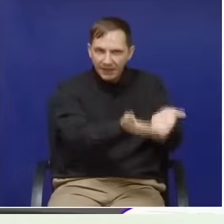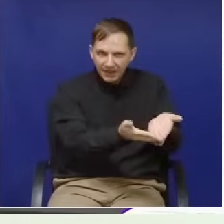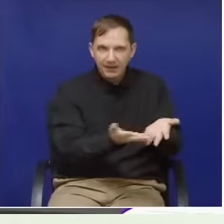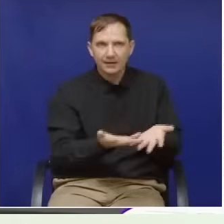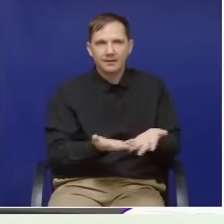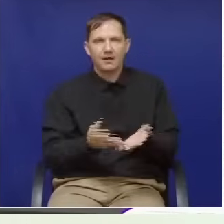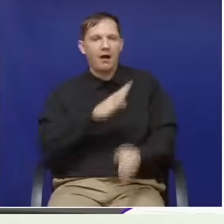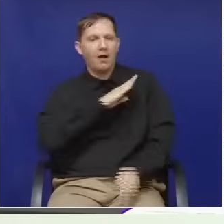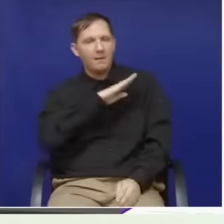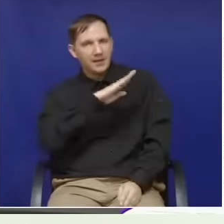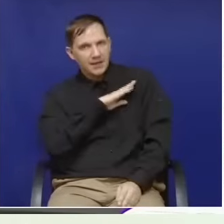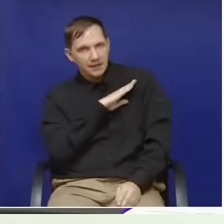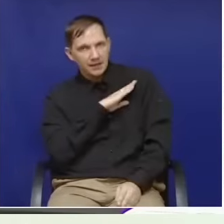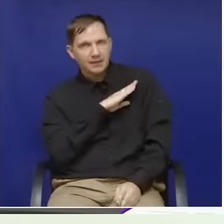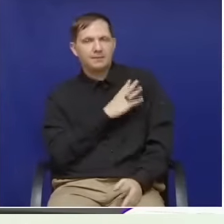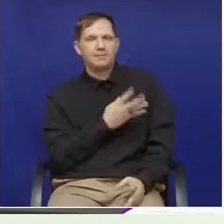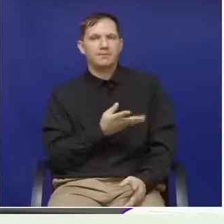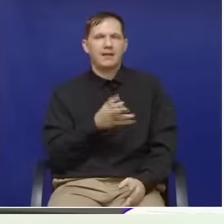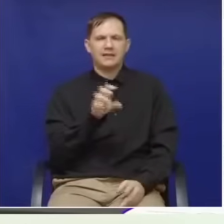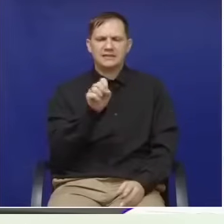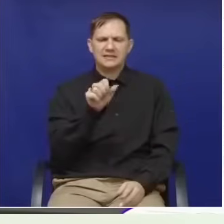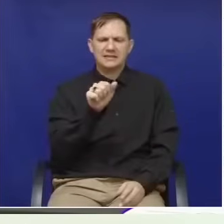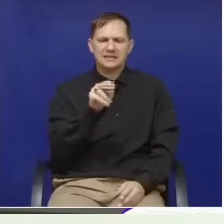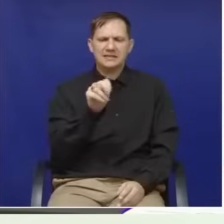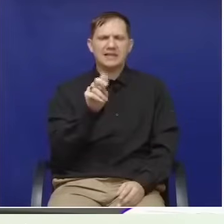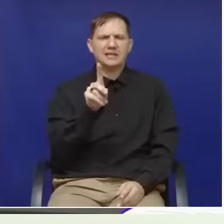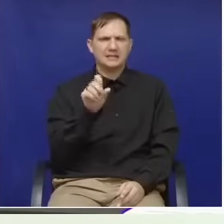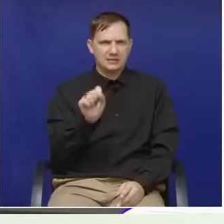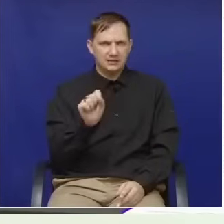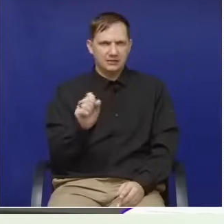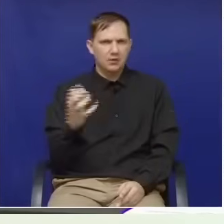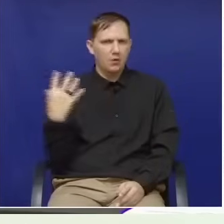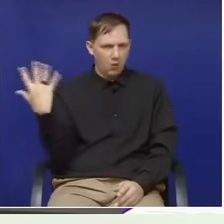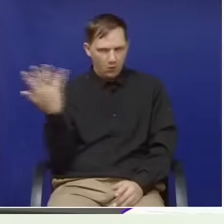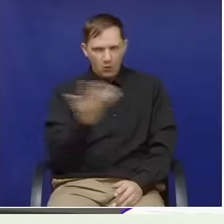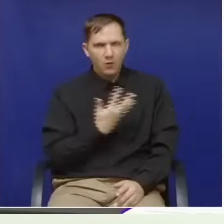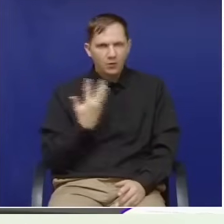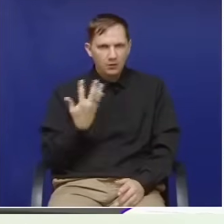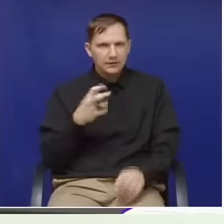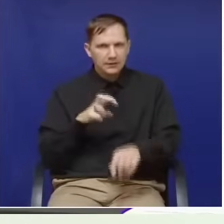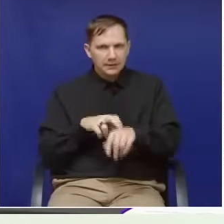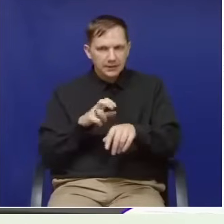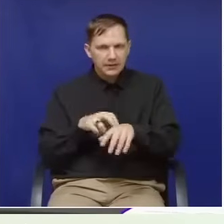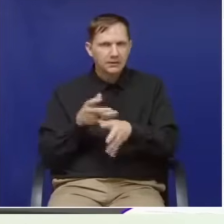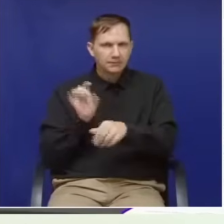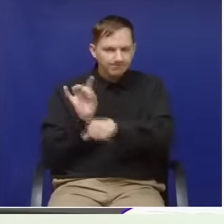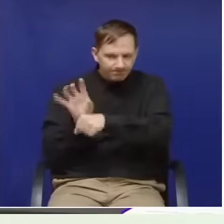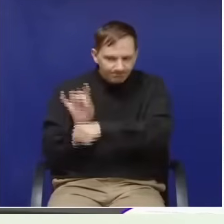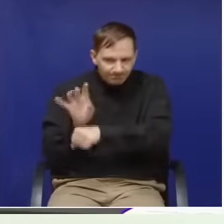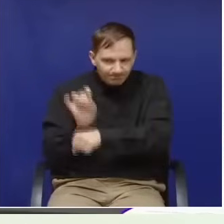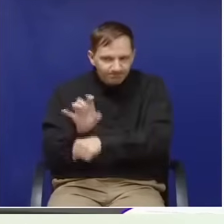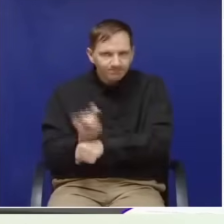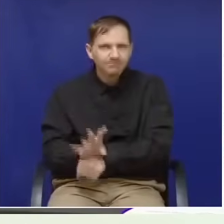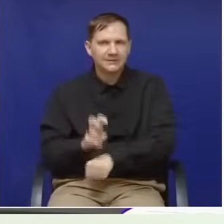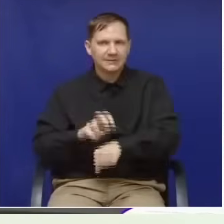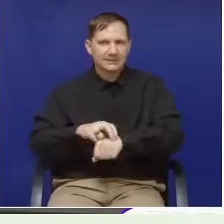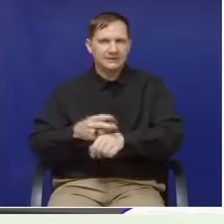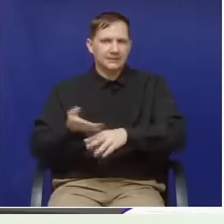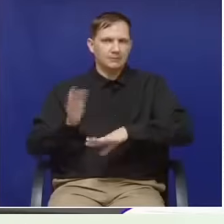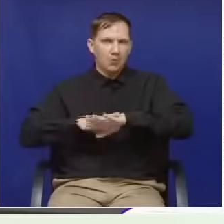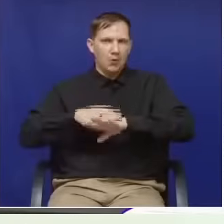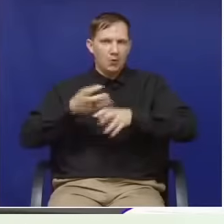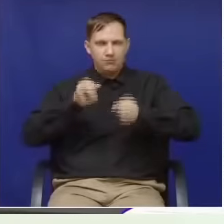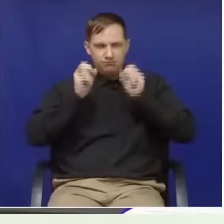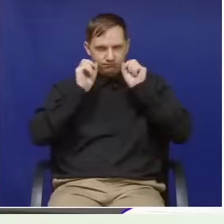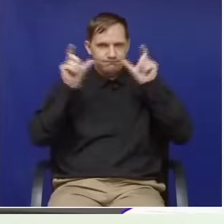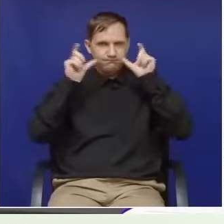as SAMS, to tighten up the security of their military bases.